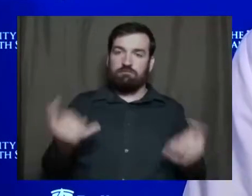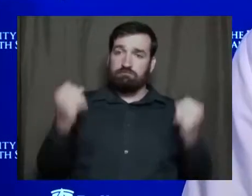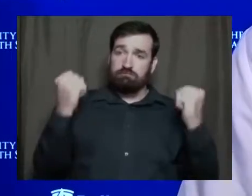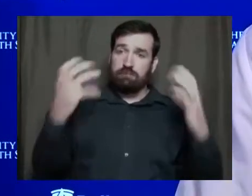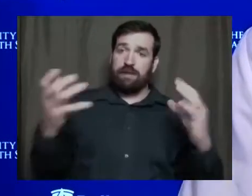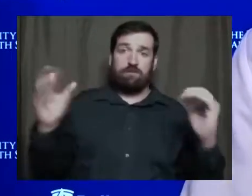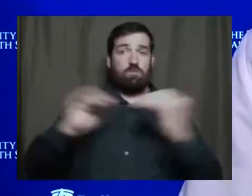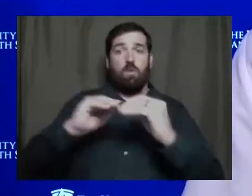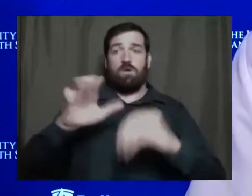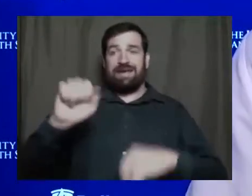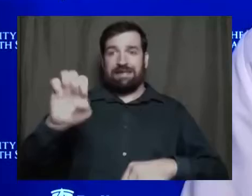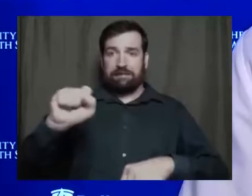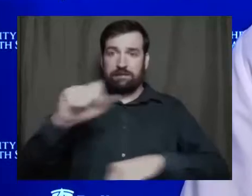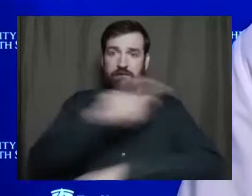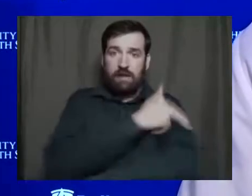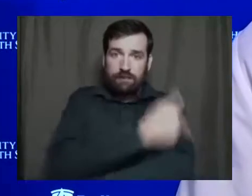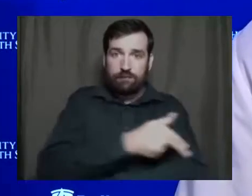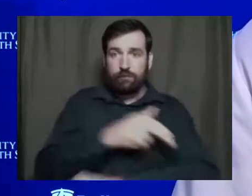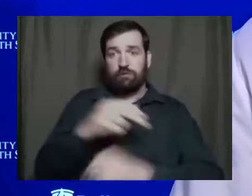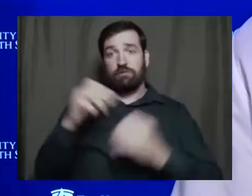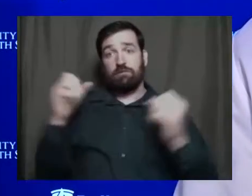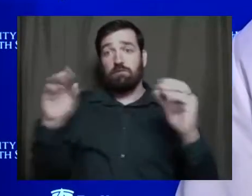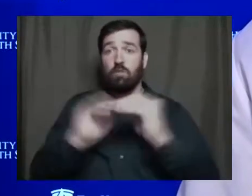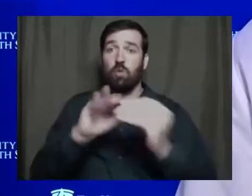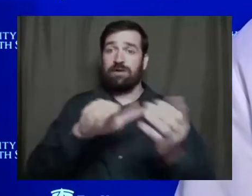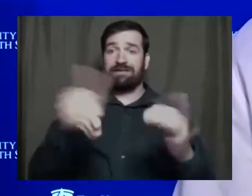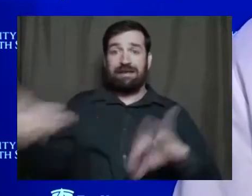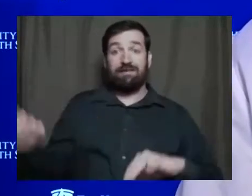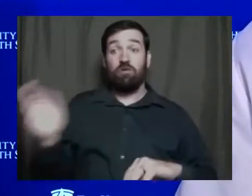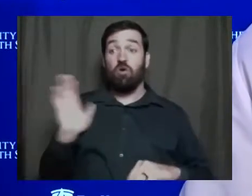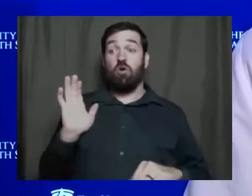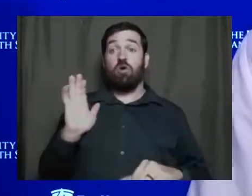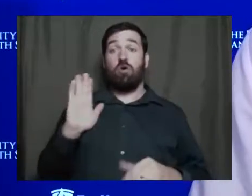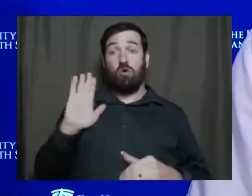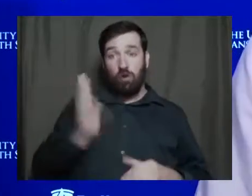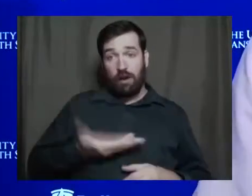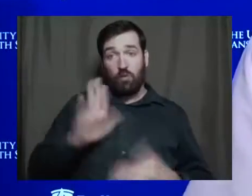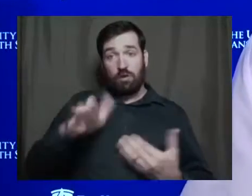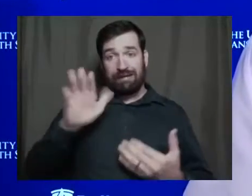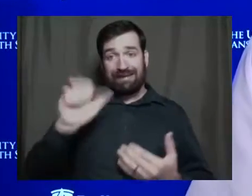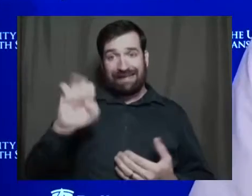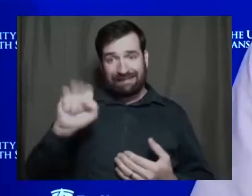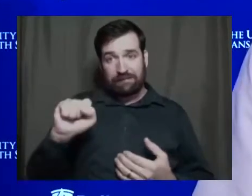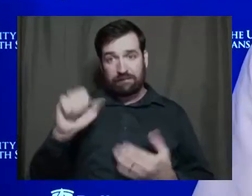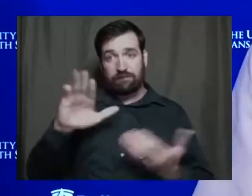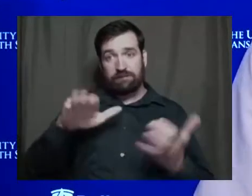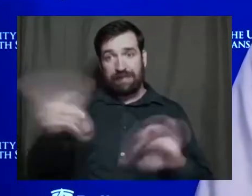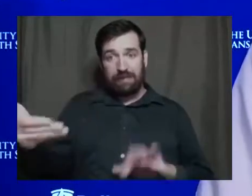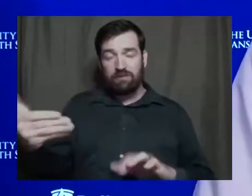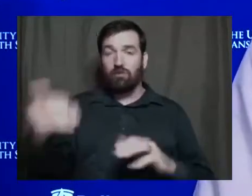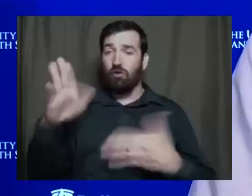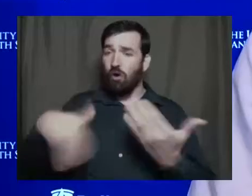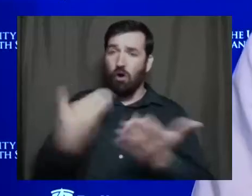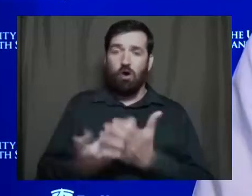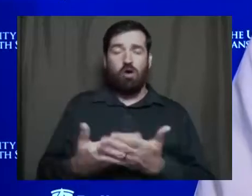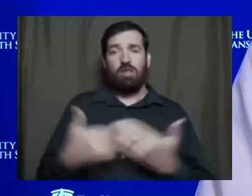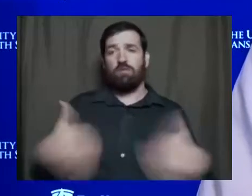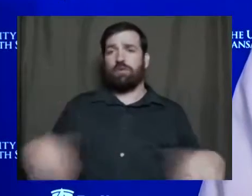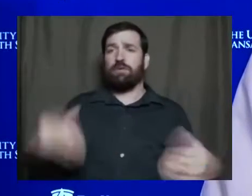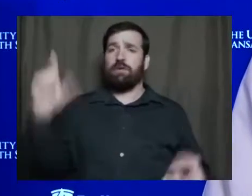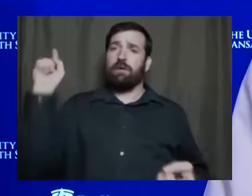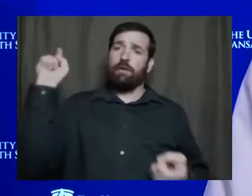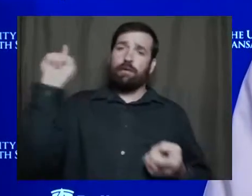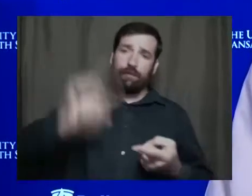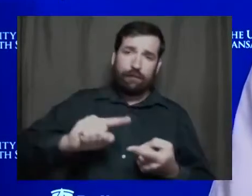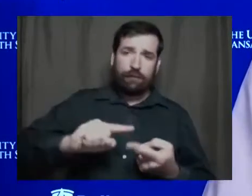rates of death, when we know that all of our cases, our hospitalizations and our deaths were all down so well when we had those